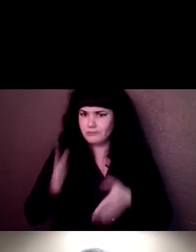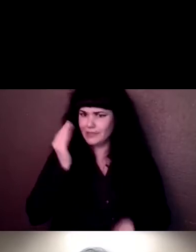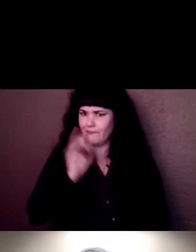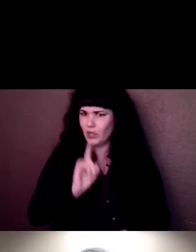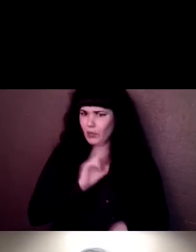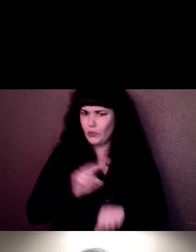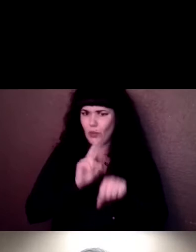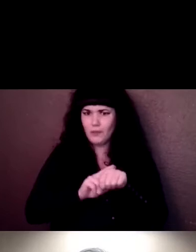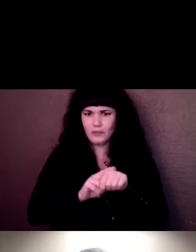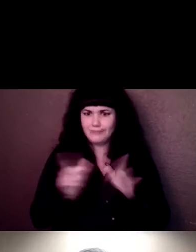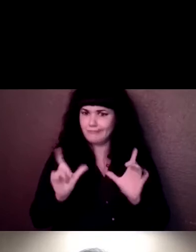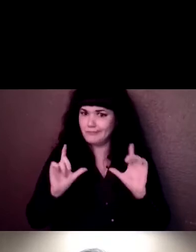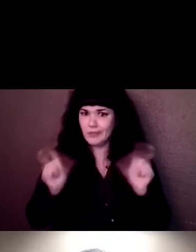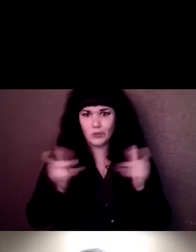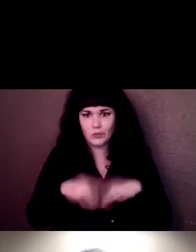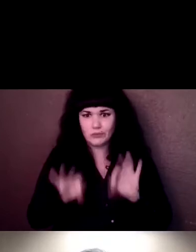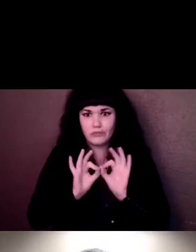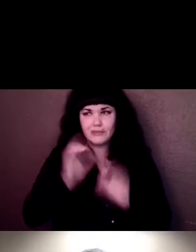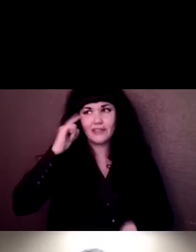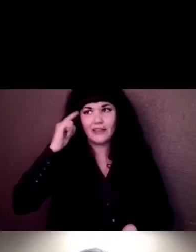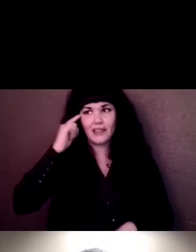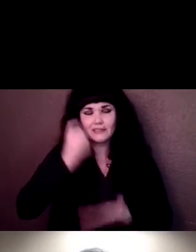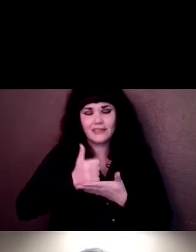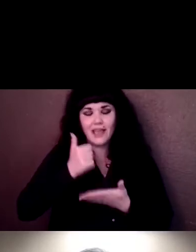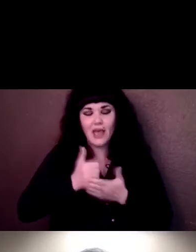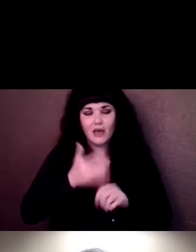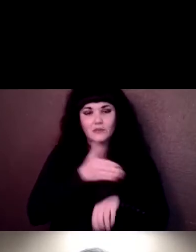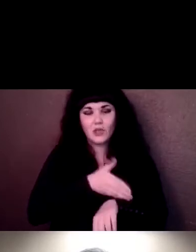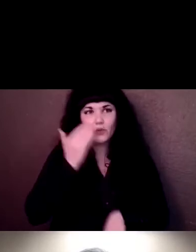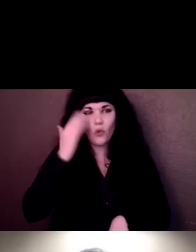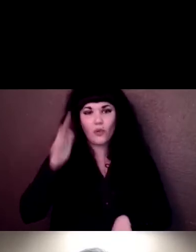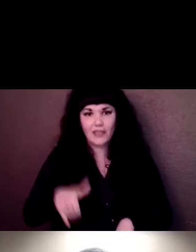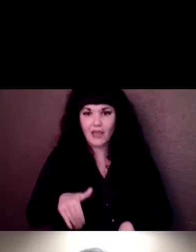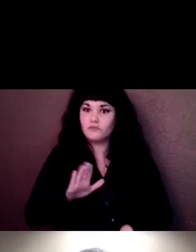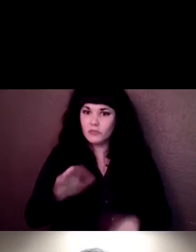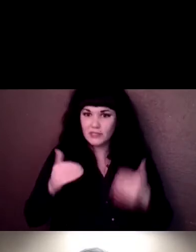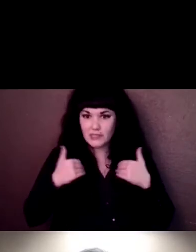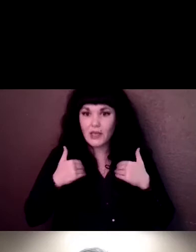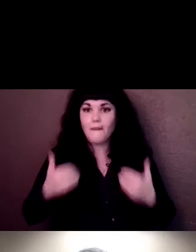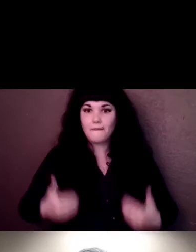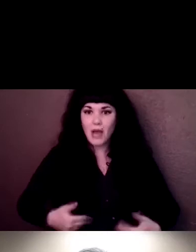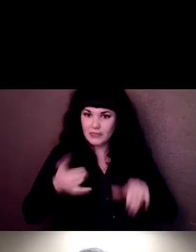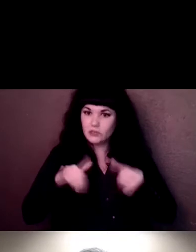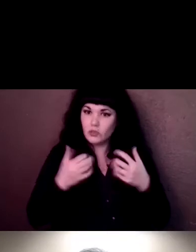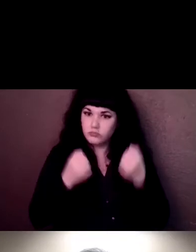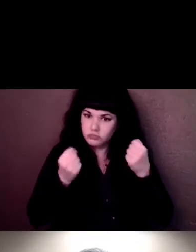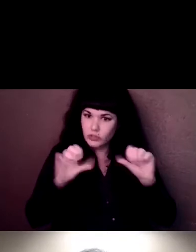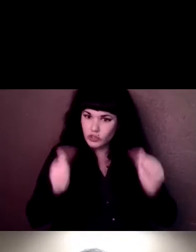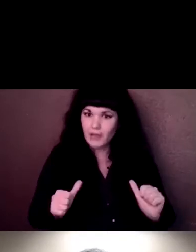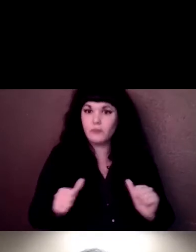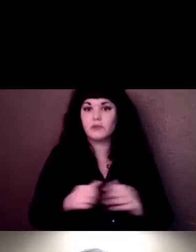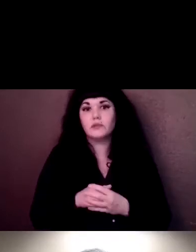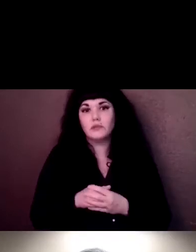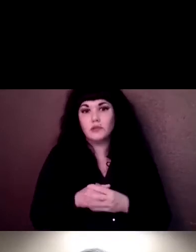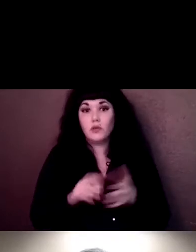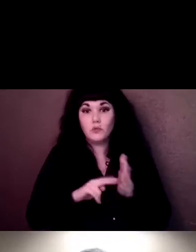and psychologically helpful to Drew, knowing that his body is kept in shape, which allows him to focus on life